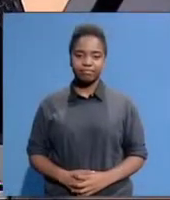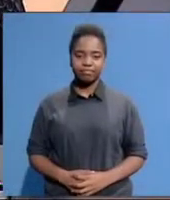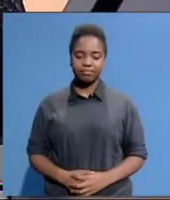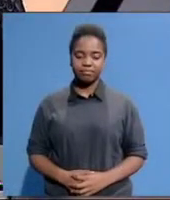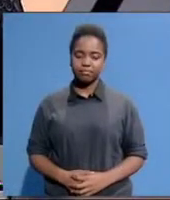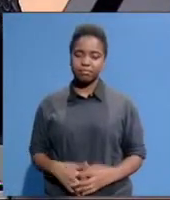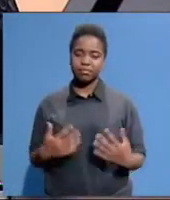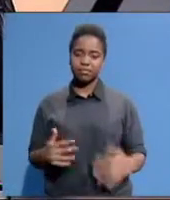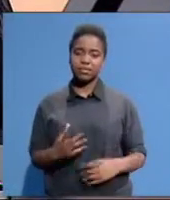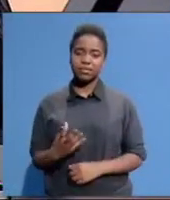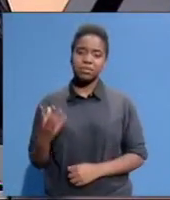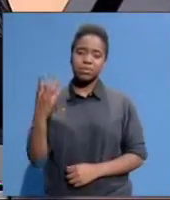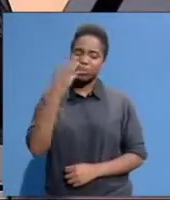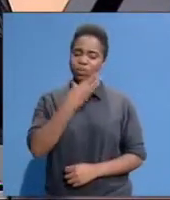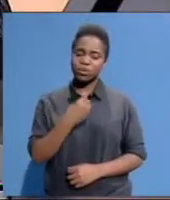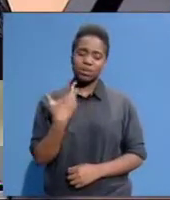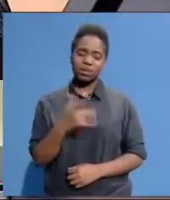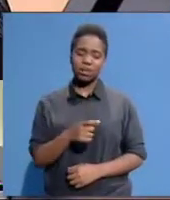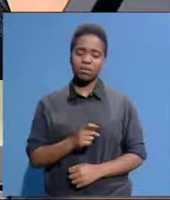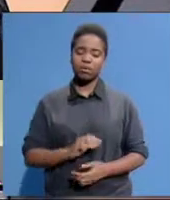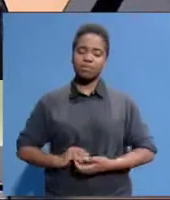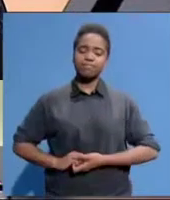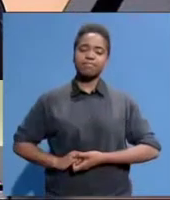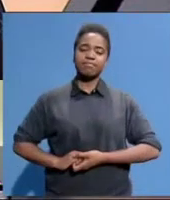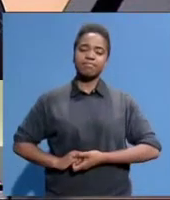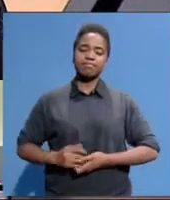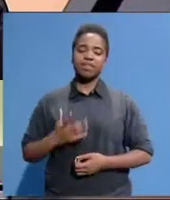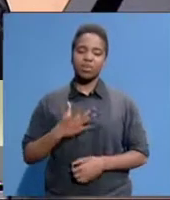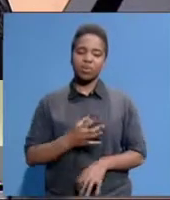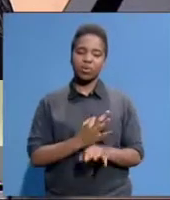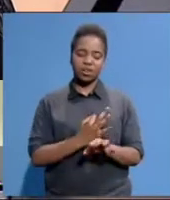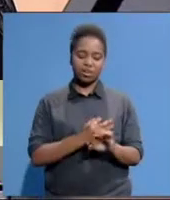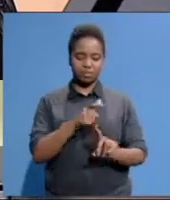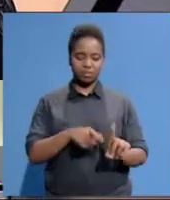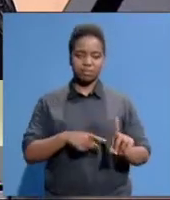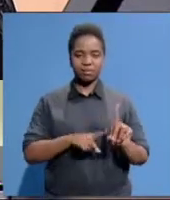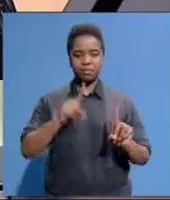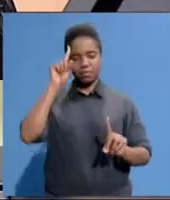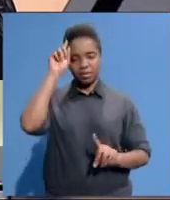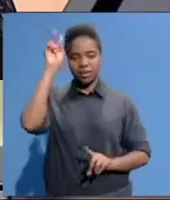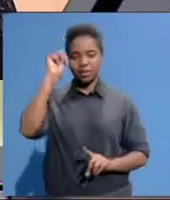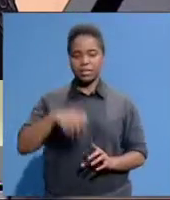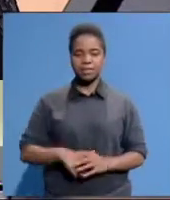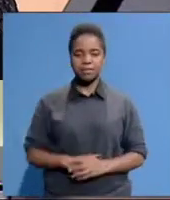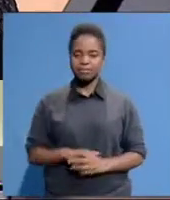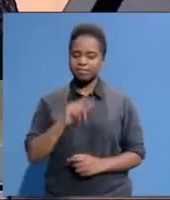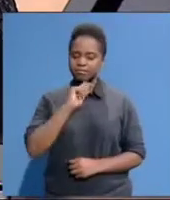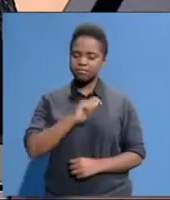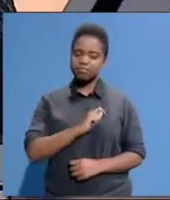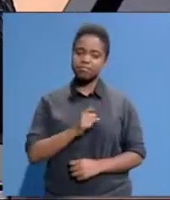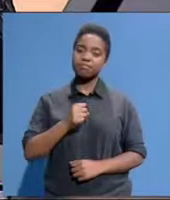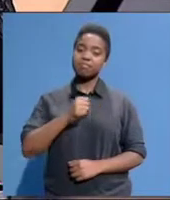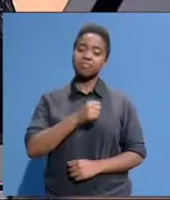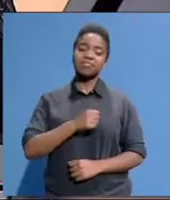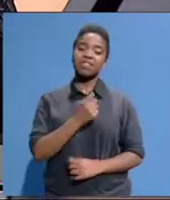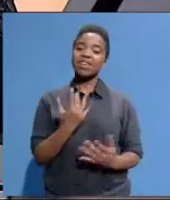What a beautiful tribute by the Afro tenors to Tata Nelson Rolihlahla Mandela, exhibiting the exact freedoms that he fought for, lest